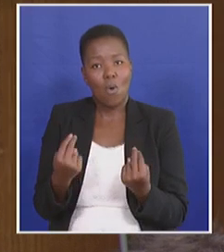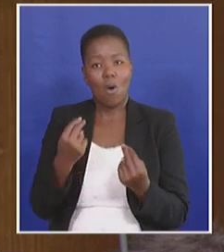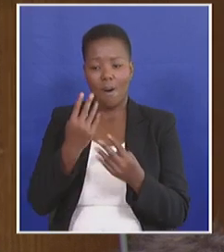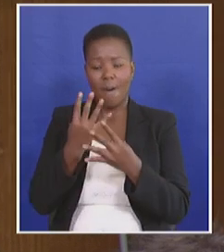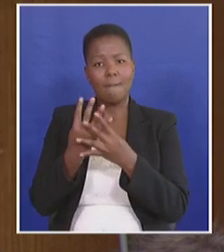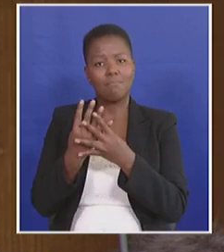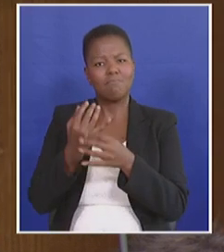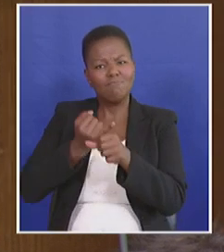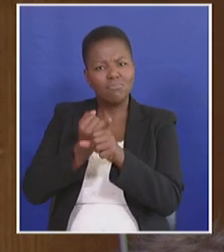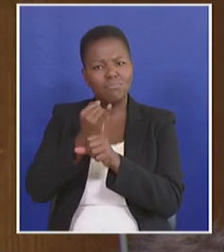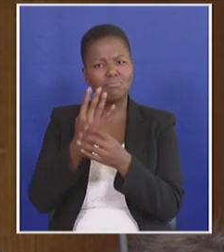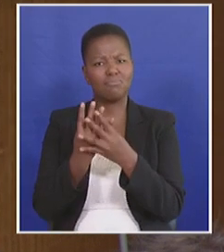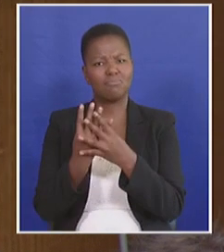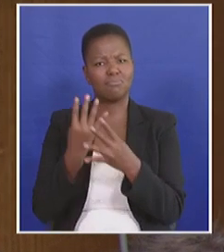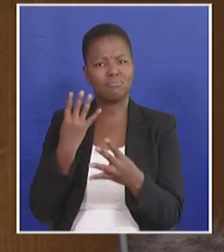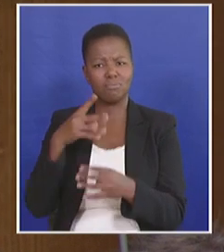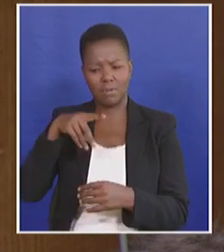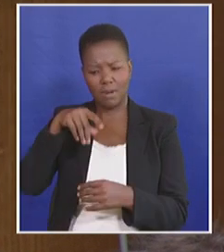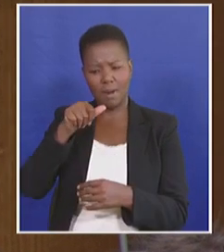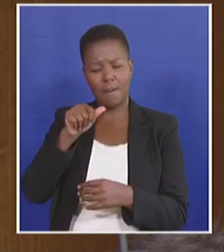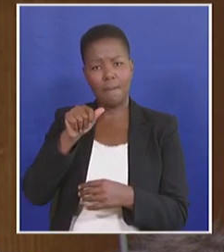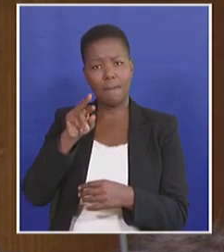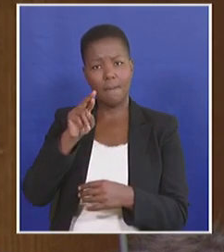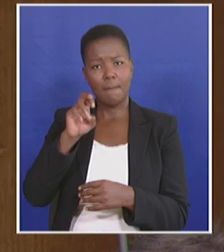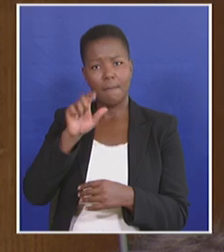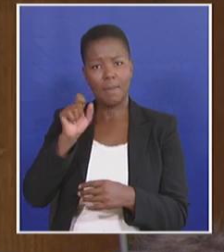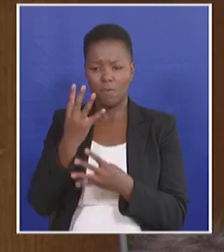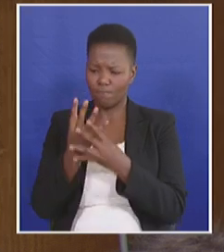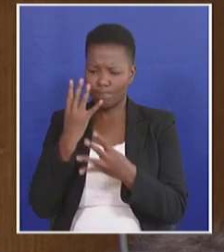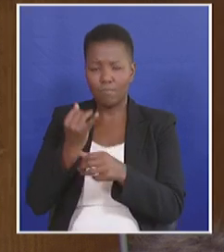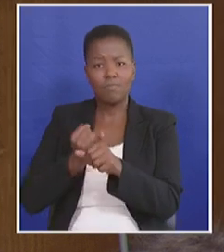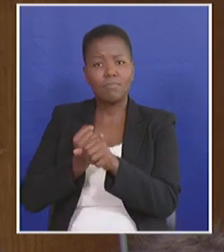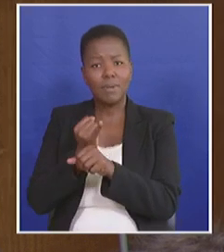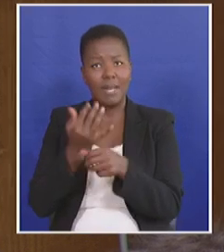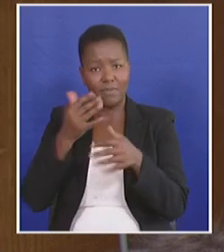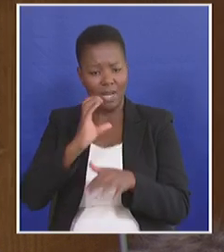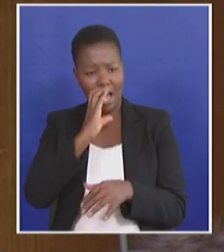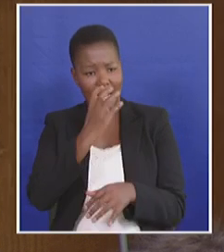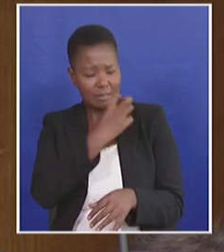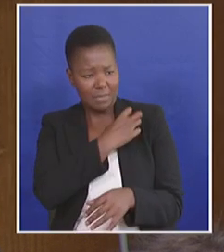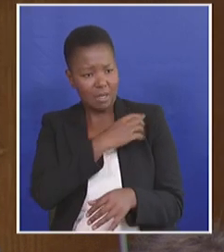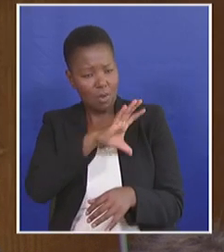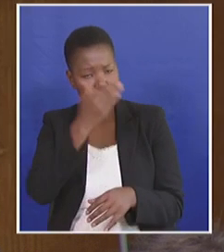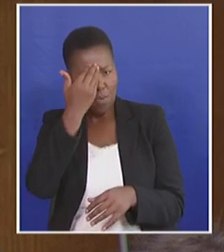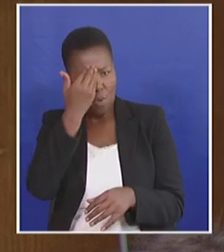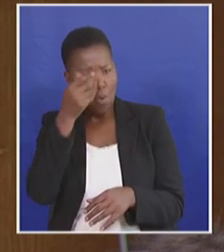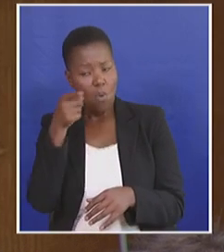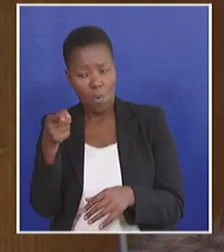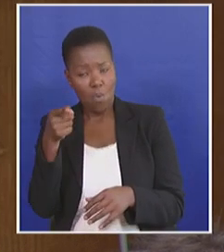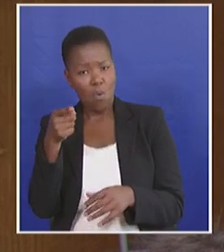following an SMS that was sent to the minister by the family to ask when they're going to release Kenny